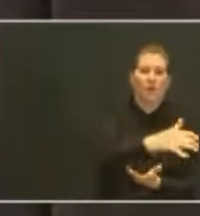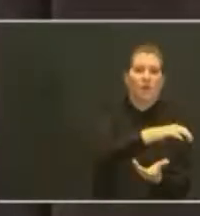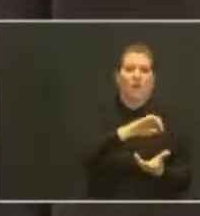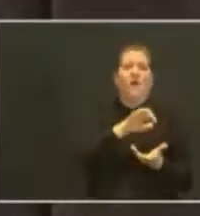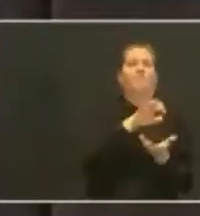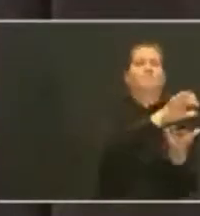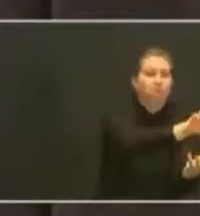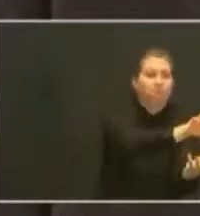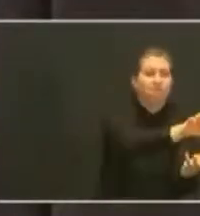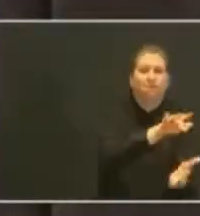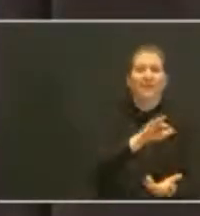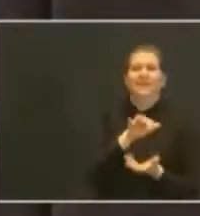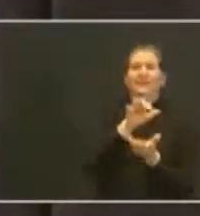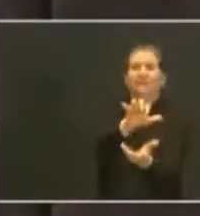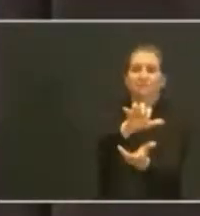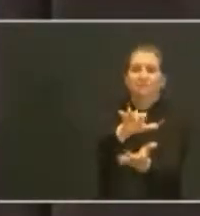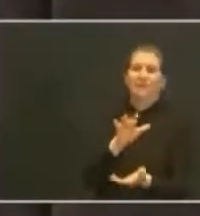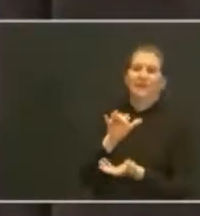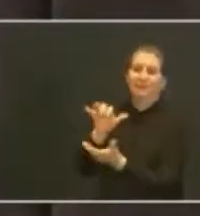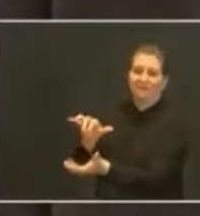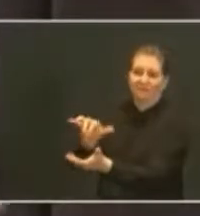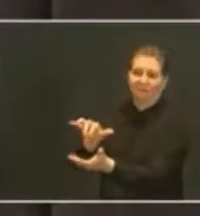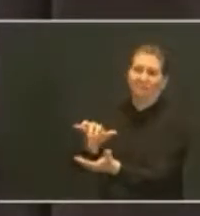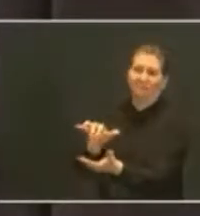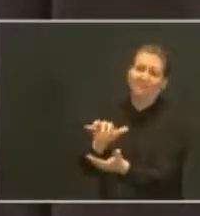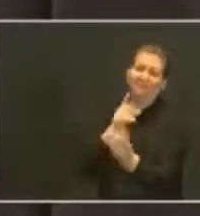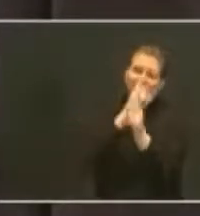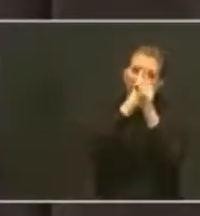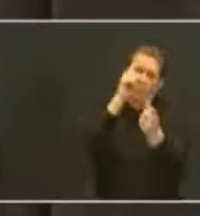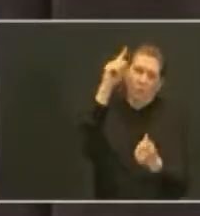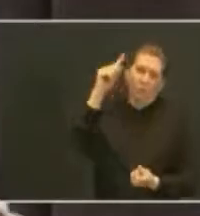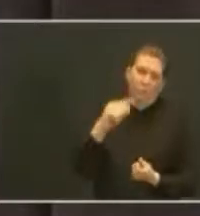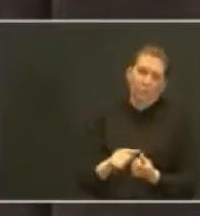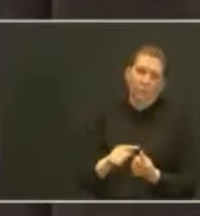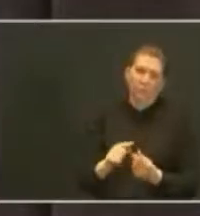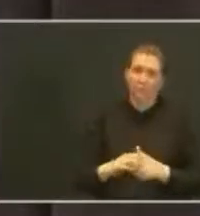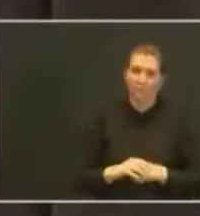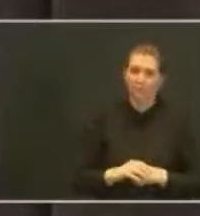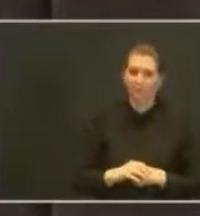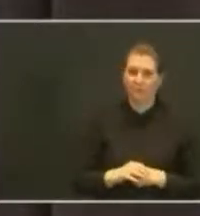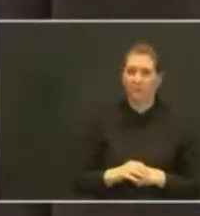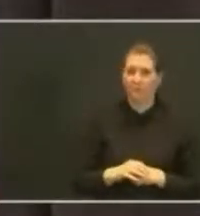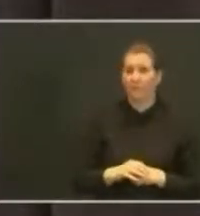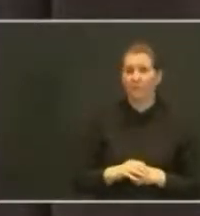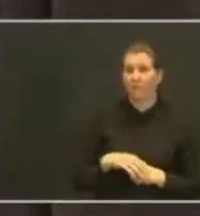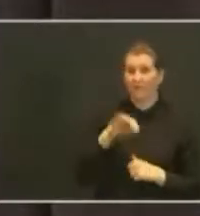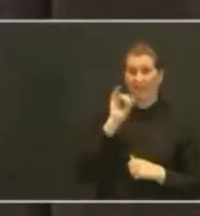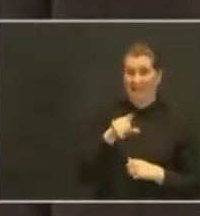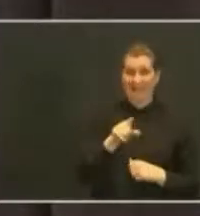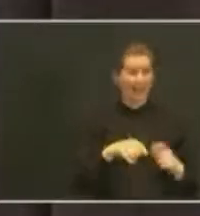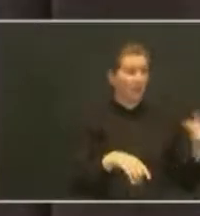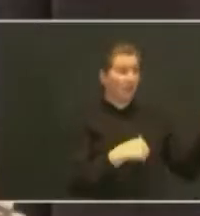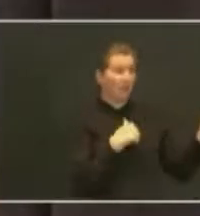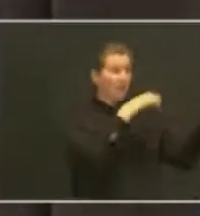to, will be almost negligible, because we can either have vaccines go directly to sites